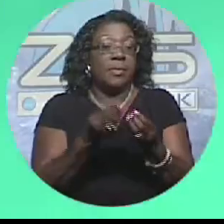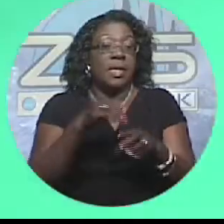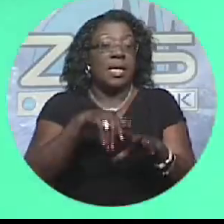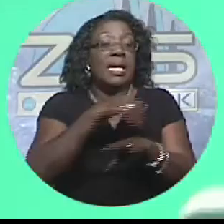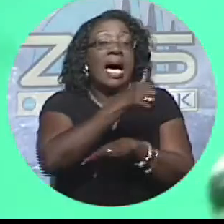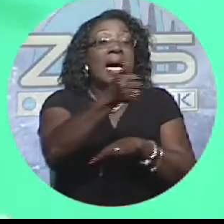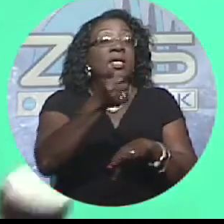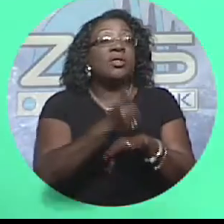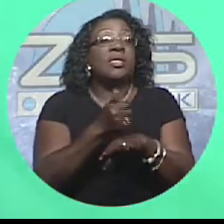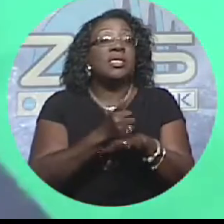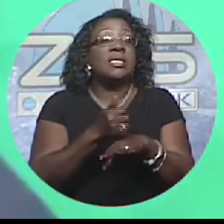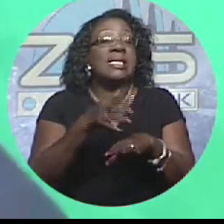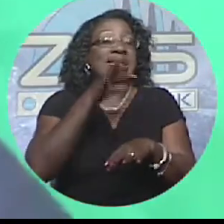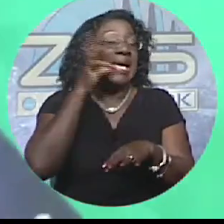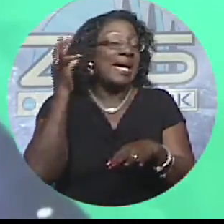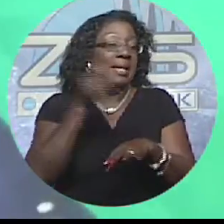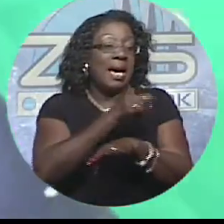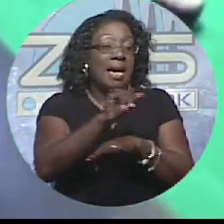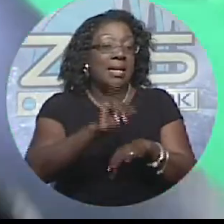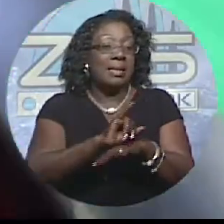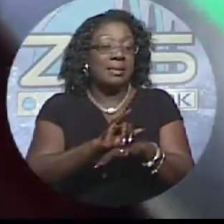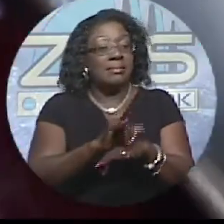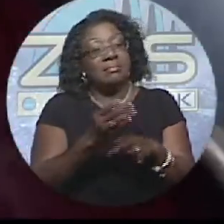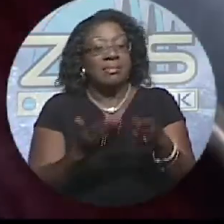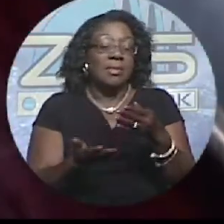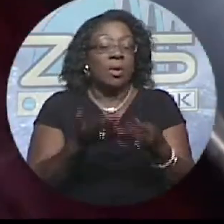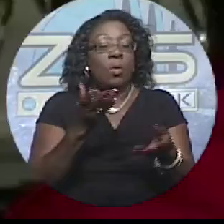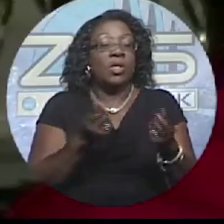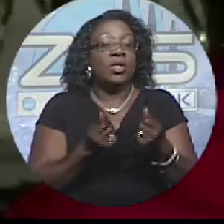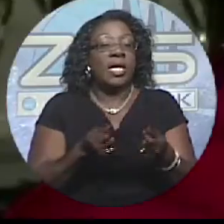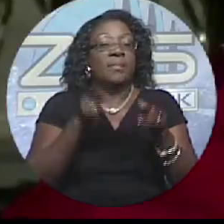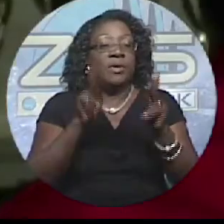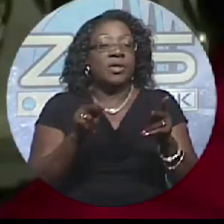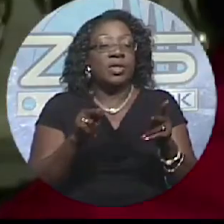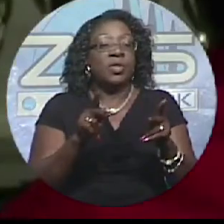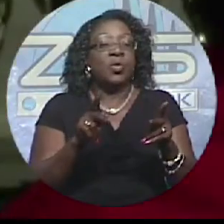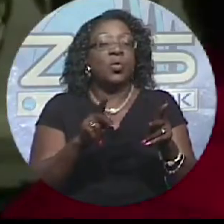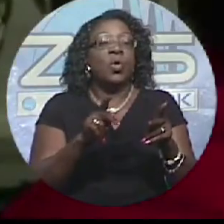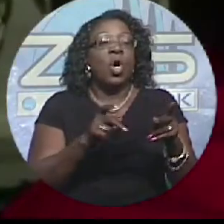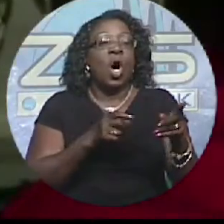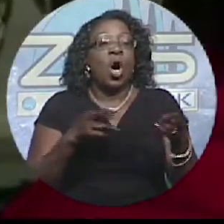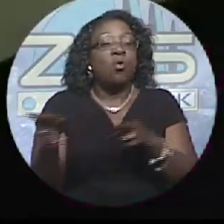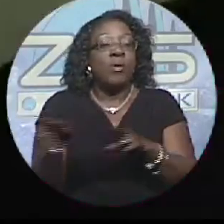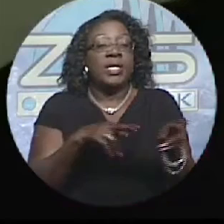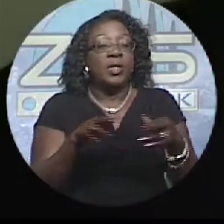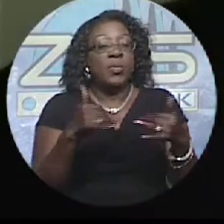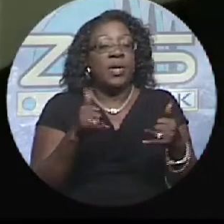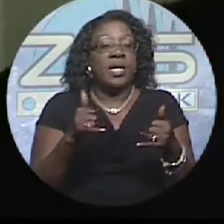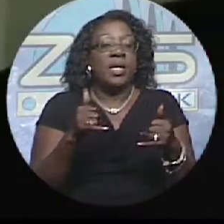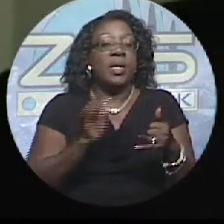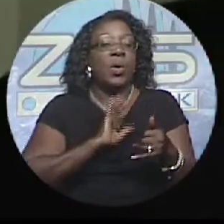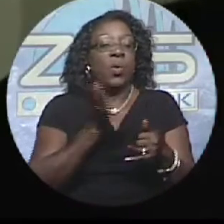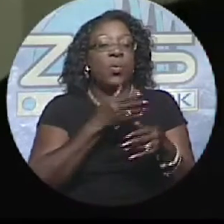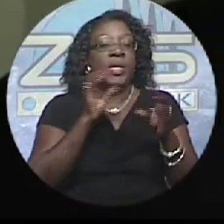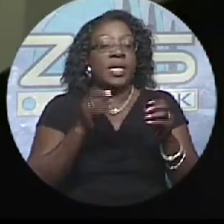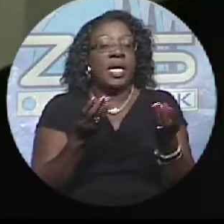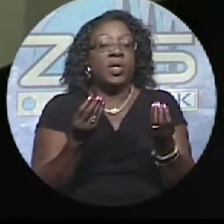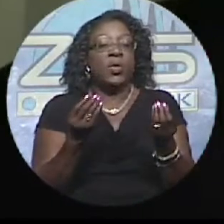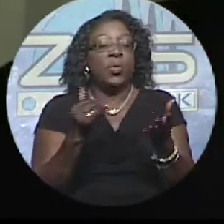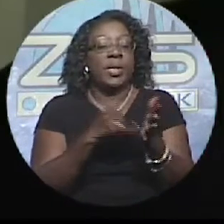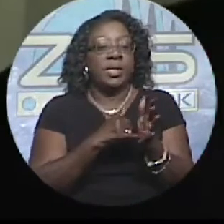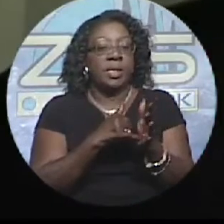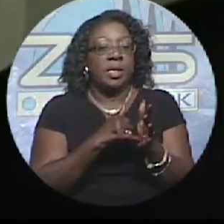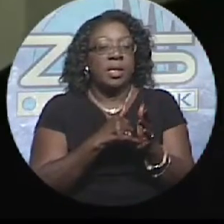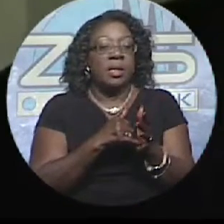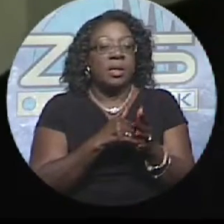Andros, Cat Island, if it's possible. Once you get the persons who are willing to play, I think we could do it. Yeah. We also need the support of the